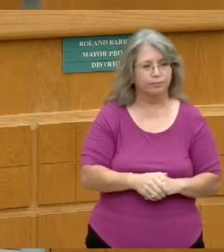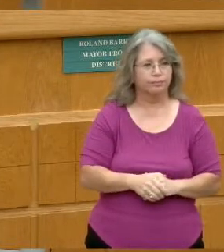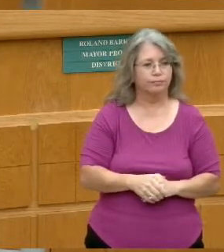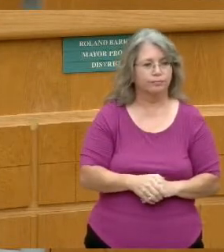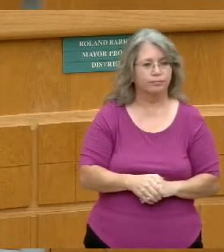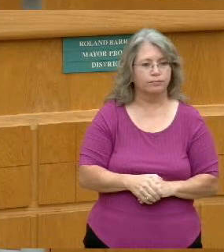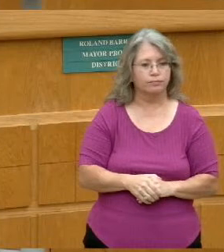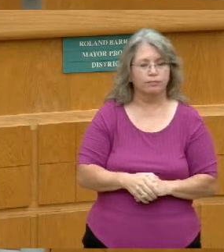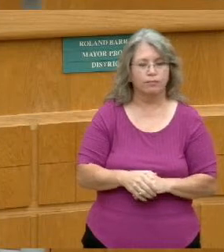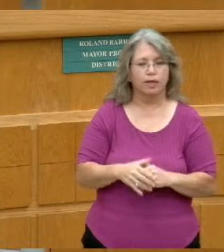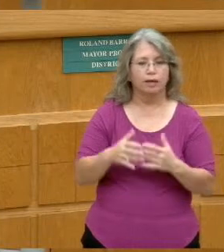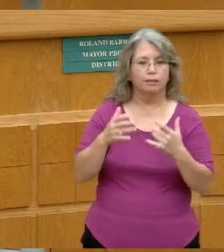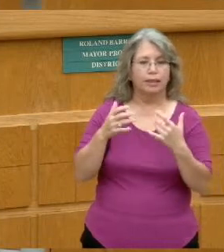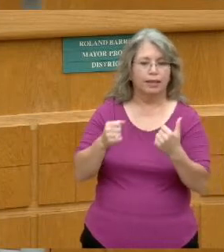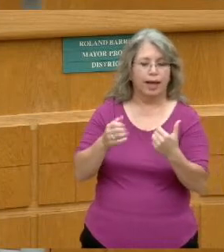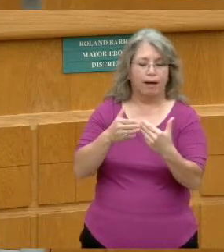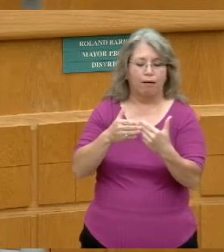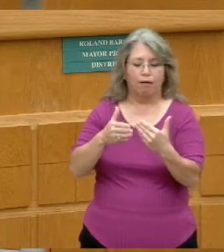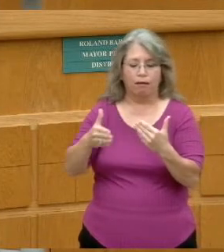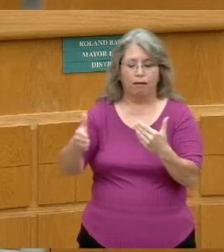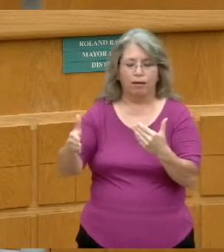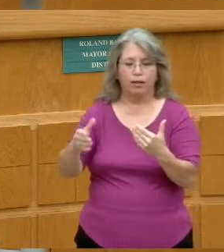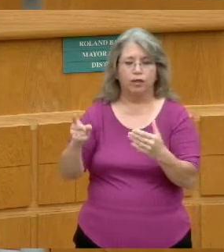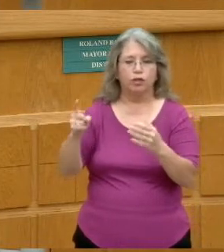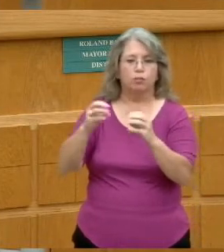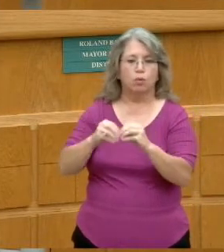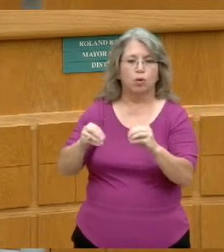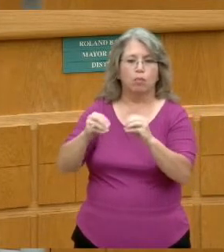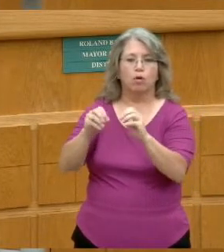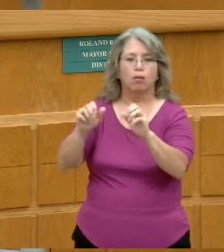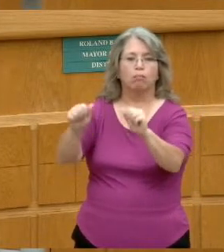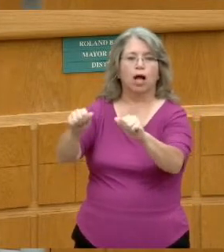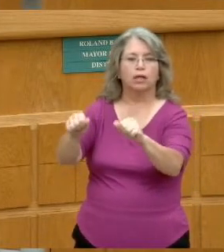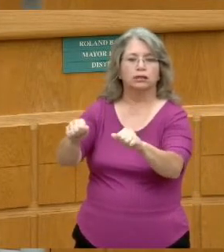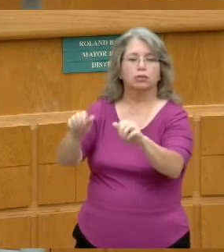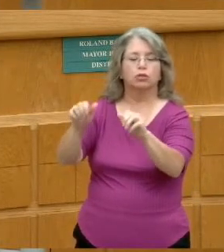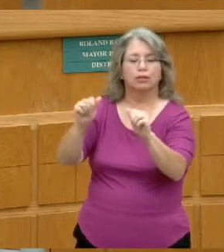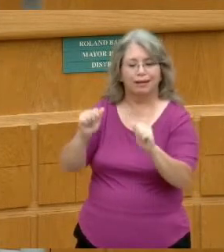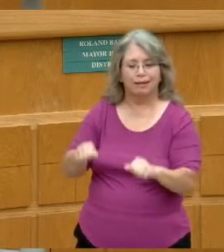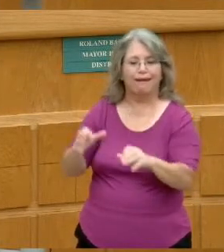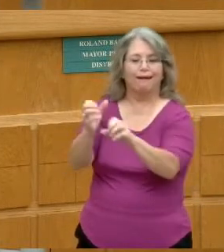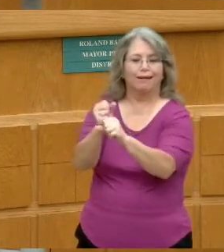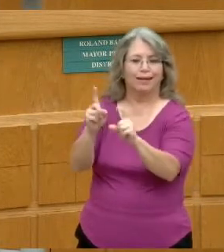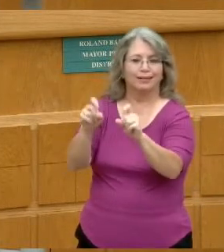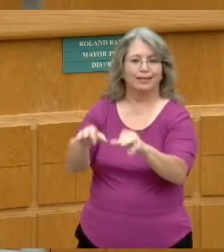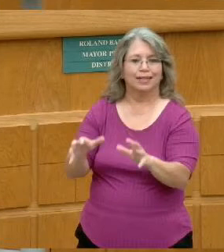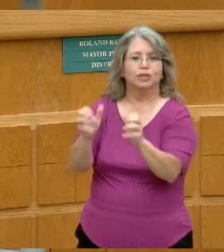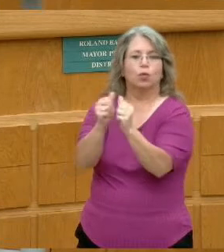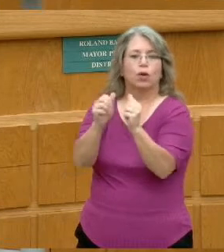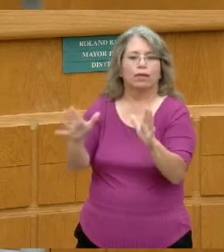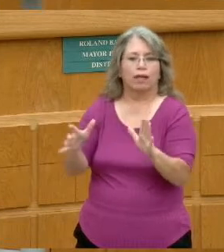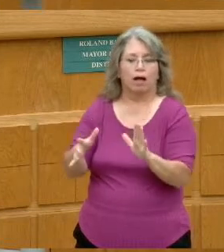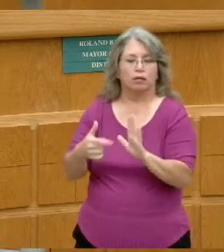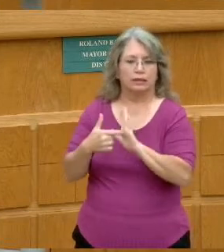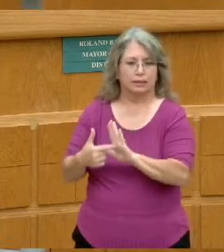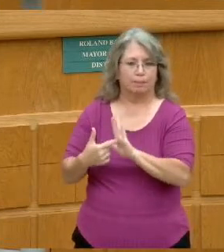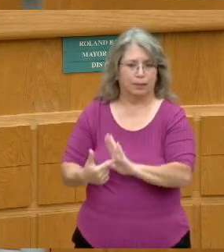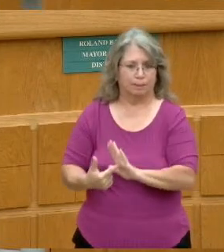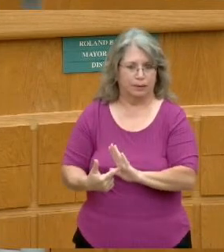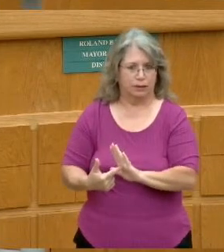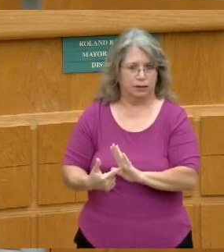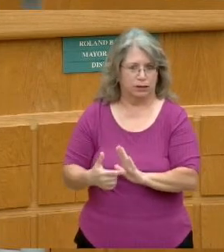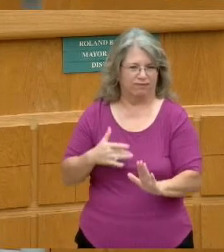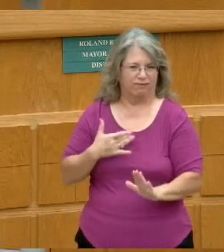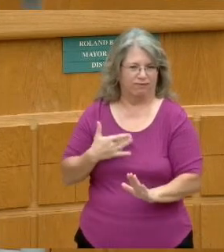and more likely to be able to have a test if you don't have symptoms, which is good on one hand, but if we don't